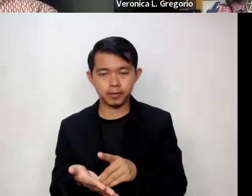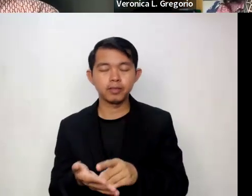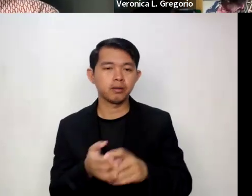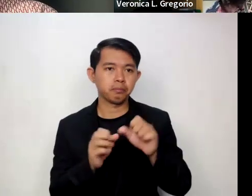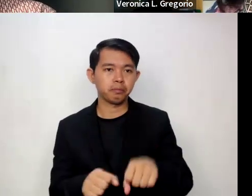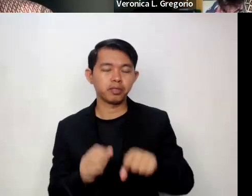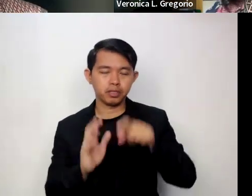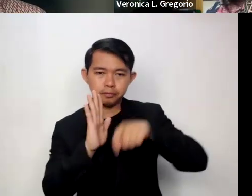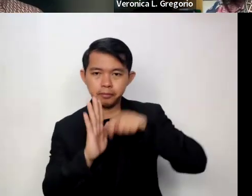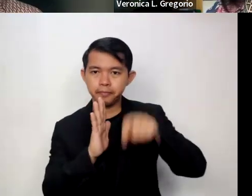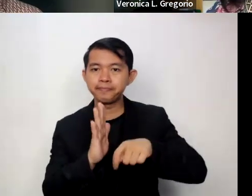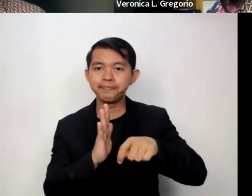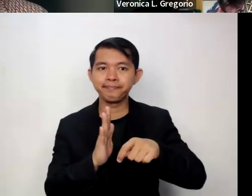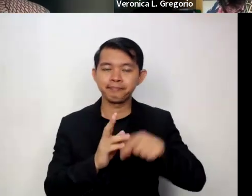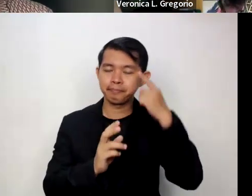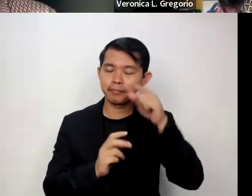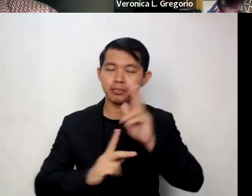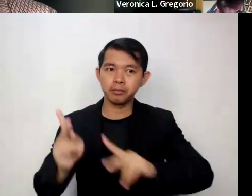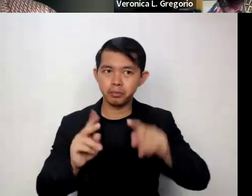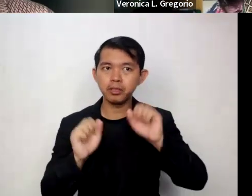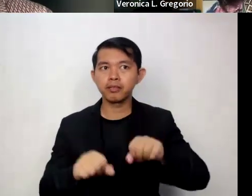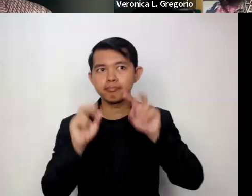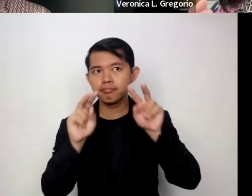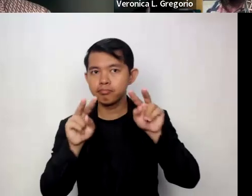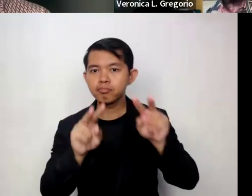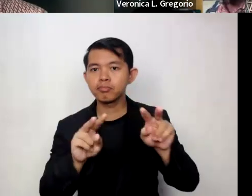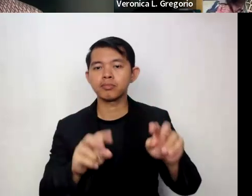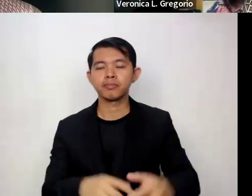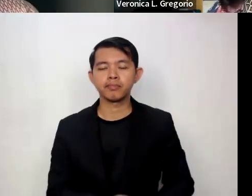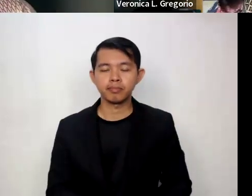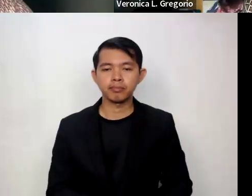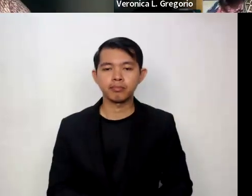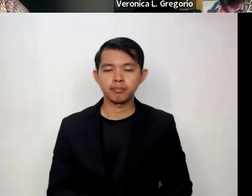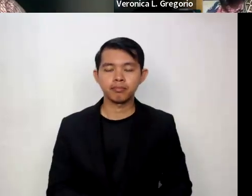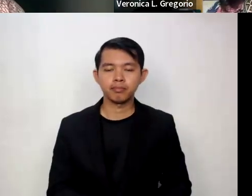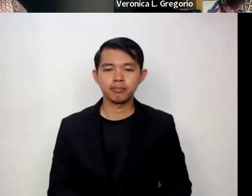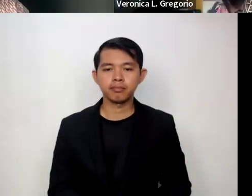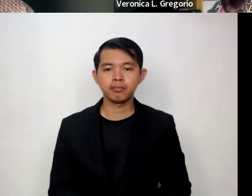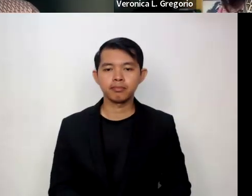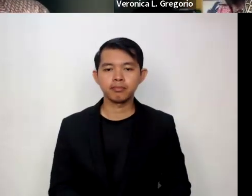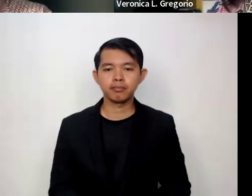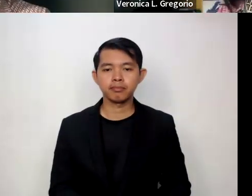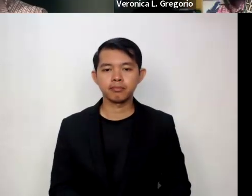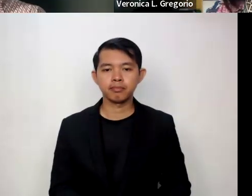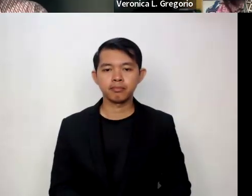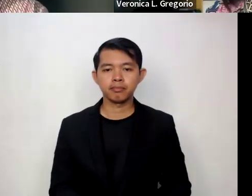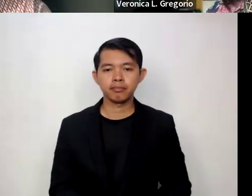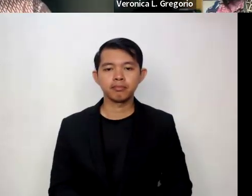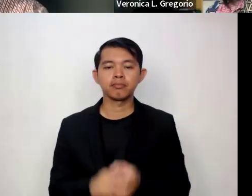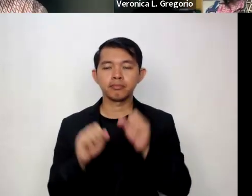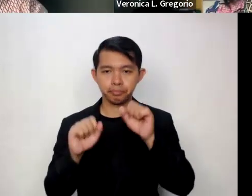mapanood ng mga participants. So these things are actually, yeah, they can